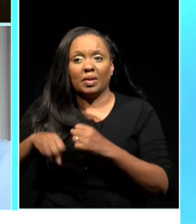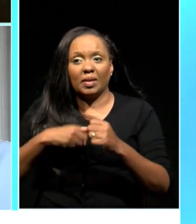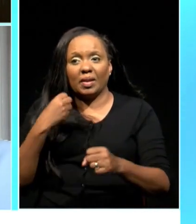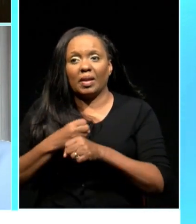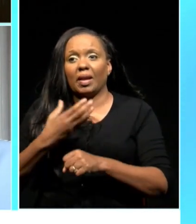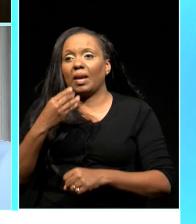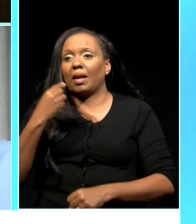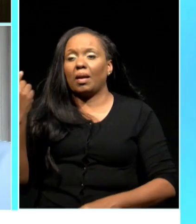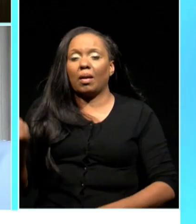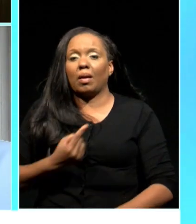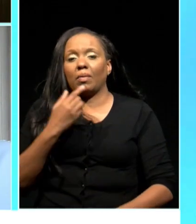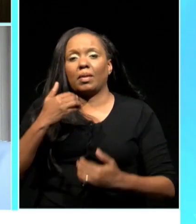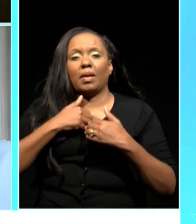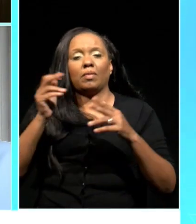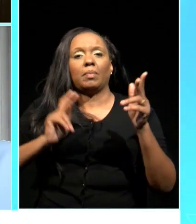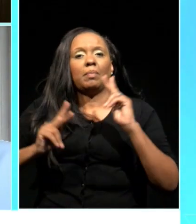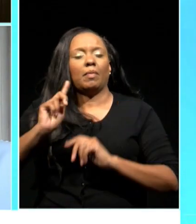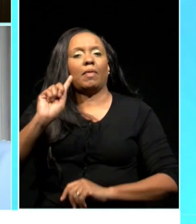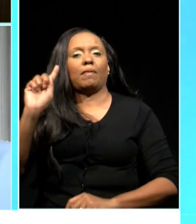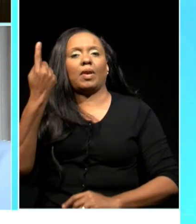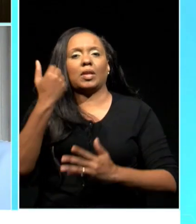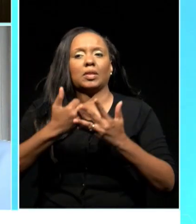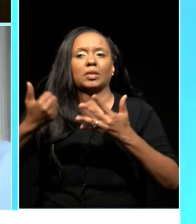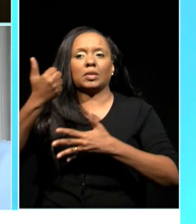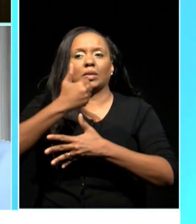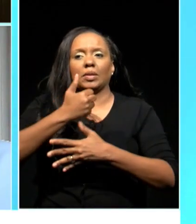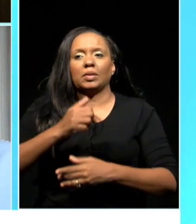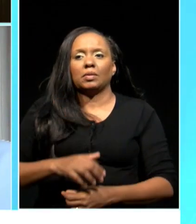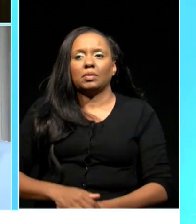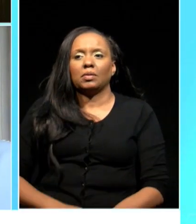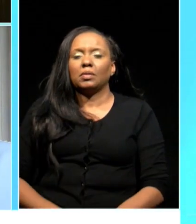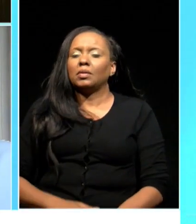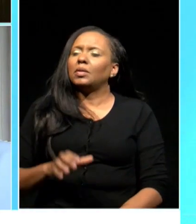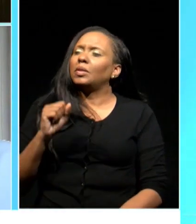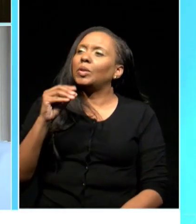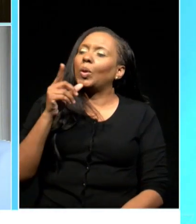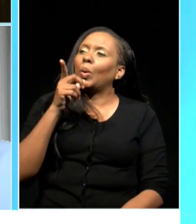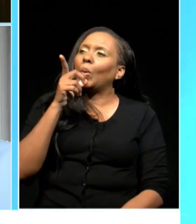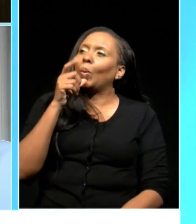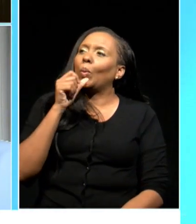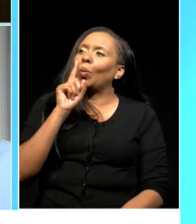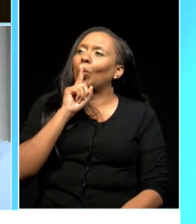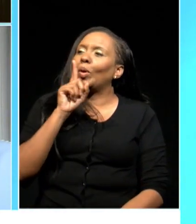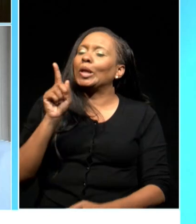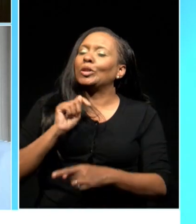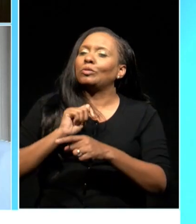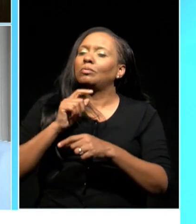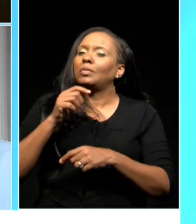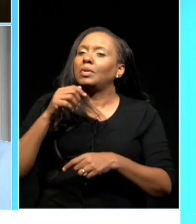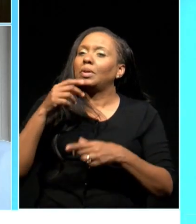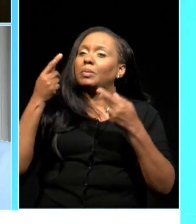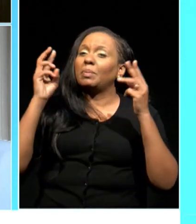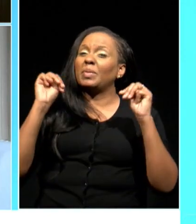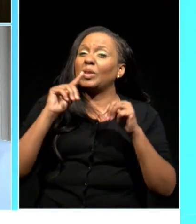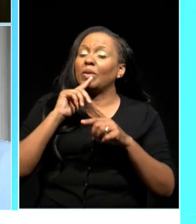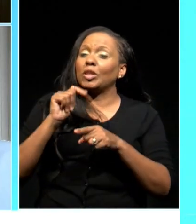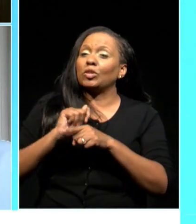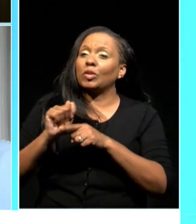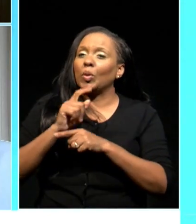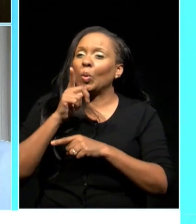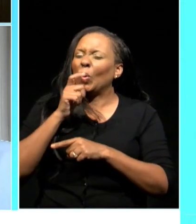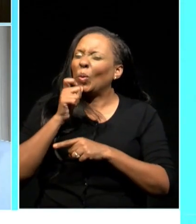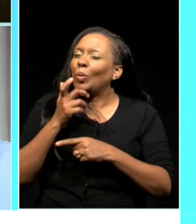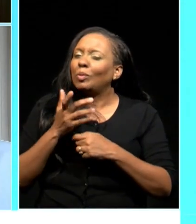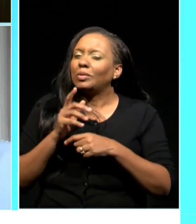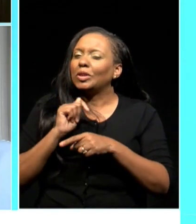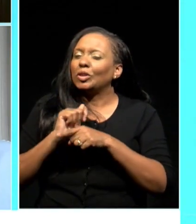and she's done what she came to do. So who is she grooming? And not only that, is she really done? We're going to find that out. Let me start